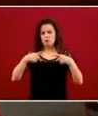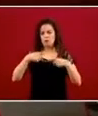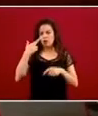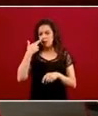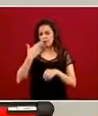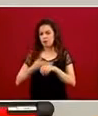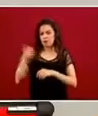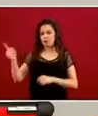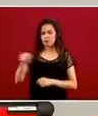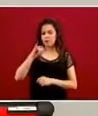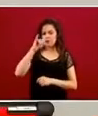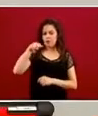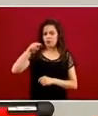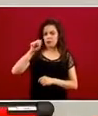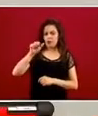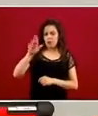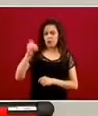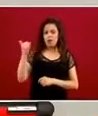talked about it